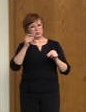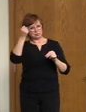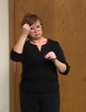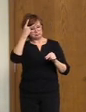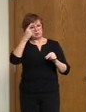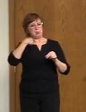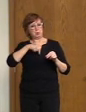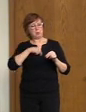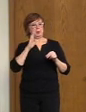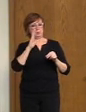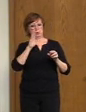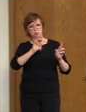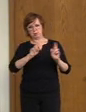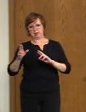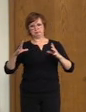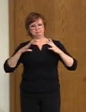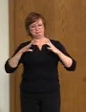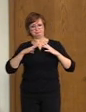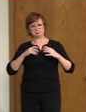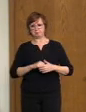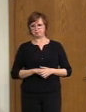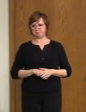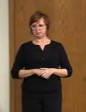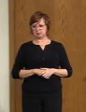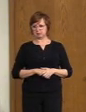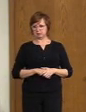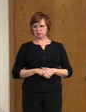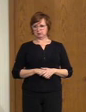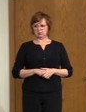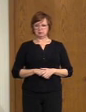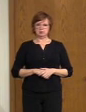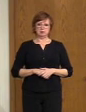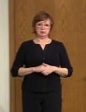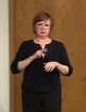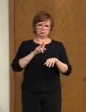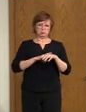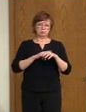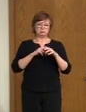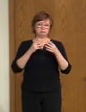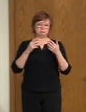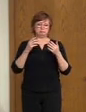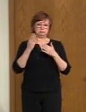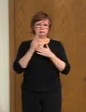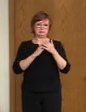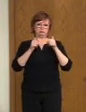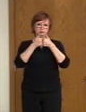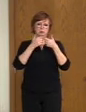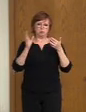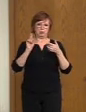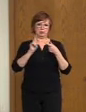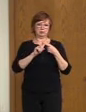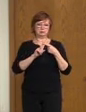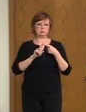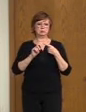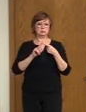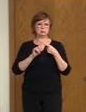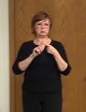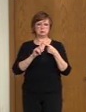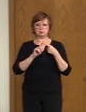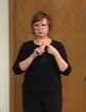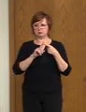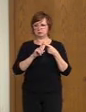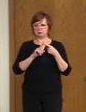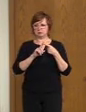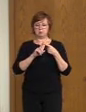Some issues around logistics and some of the key details. As you know, both the Pfizer and Moderna vaccines have some cold